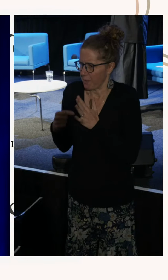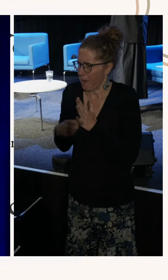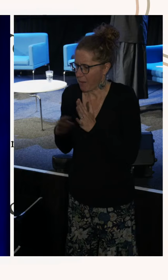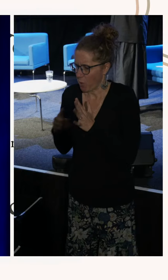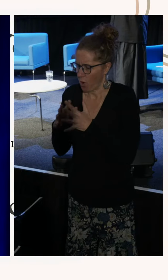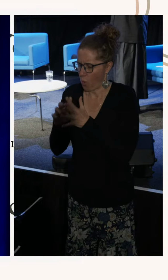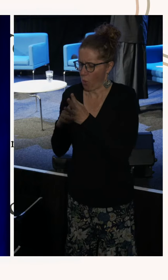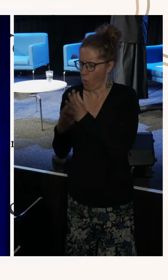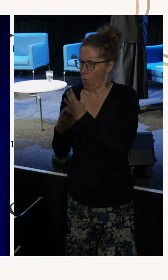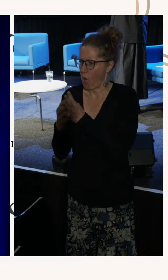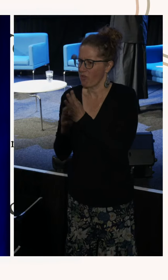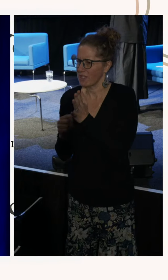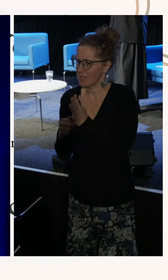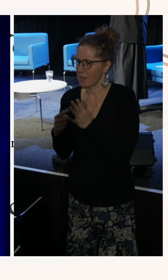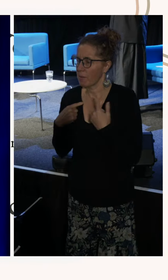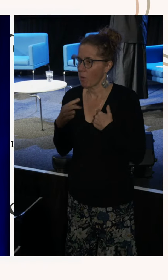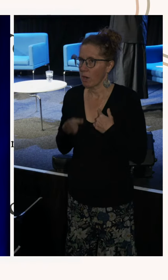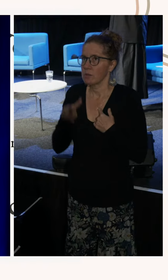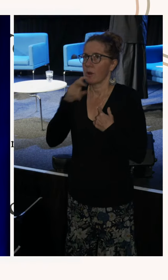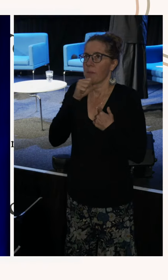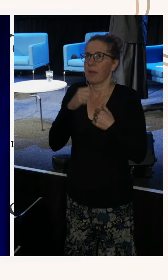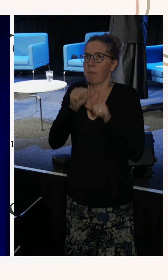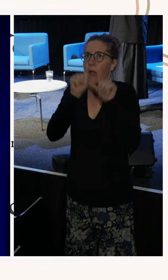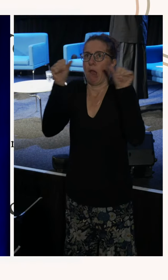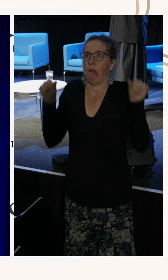big bloke in the suit put the fear of God into